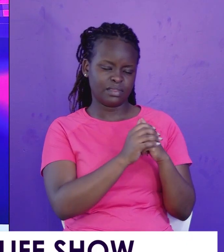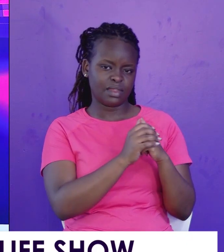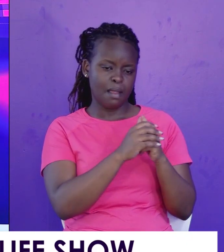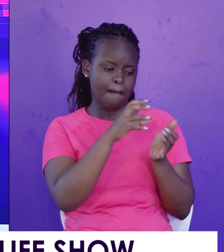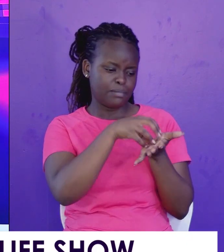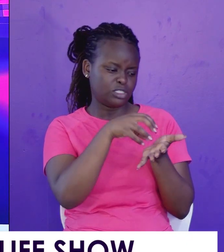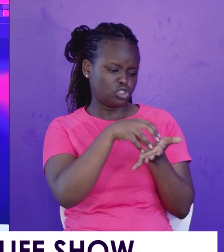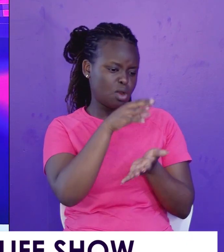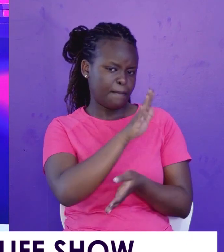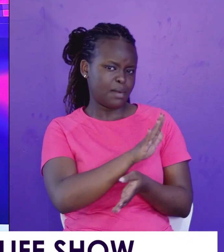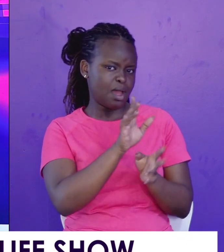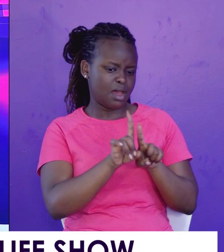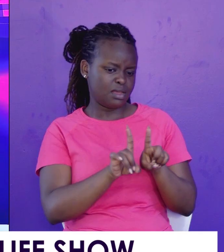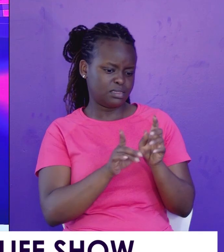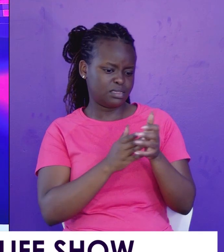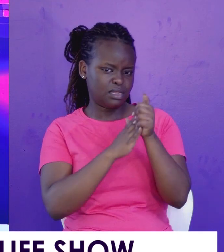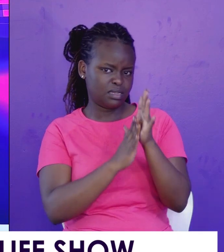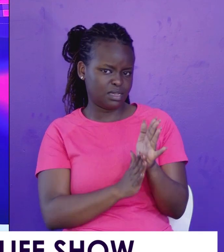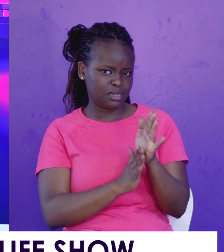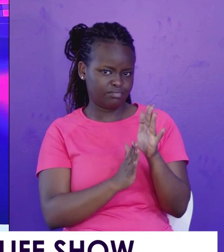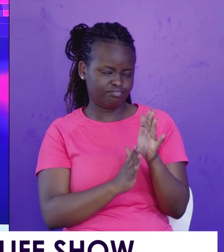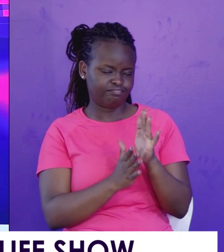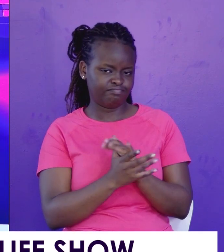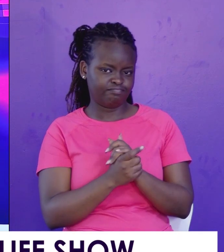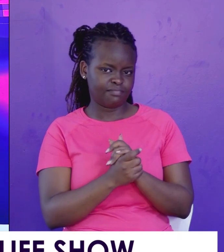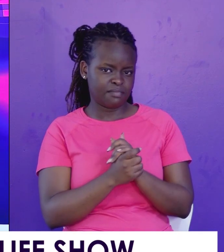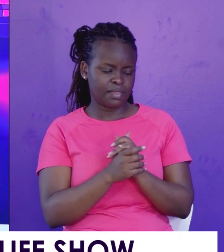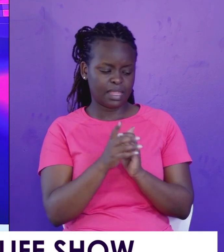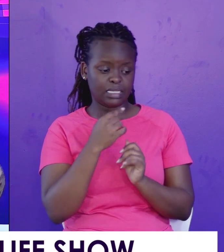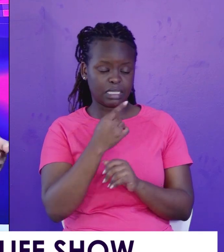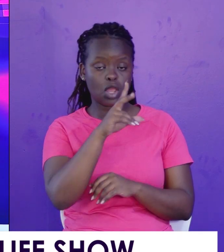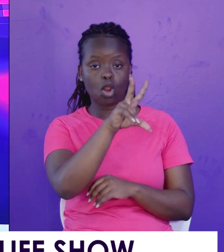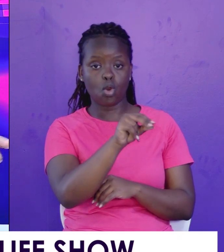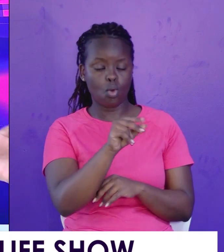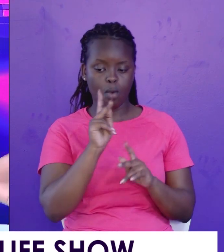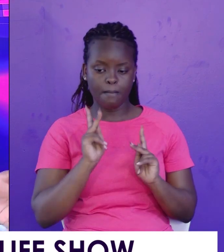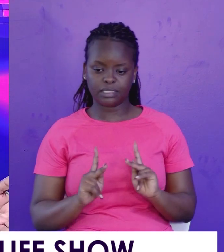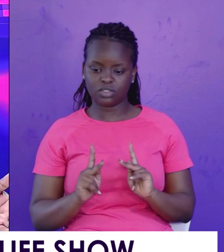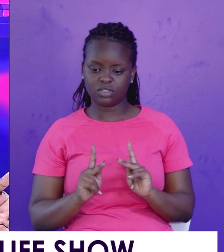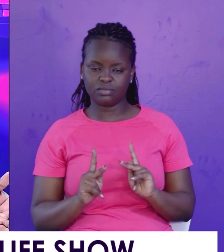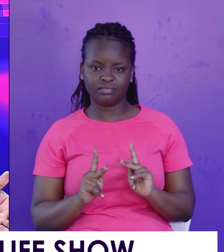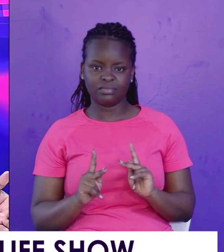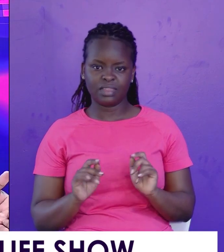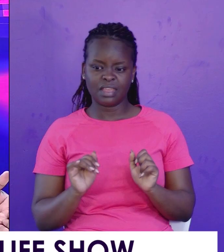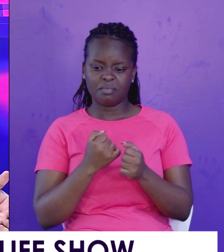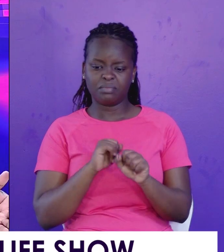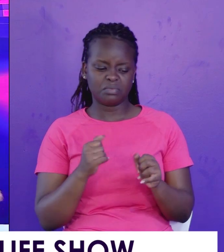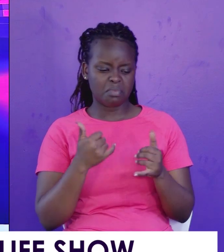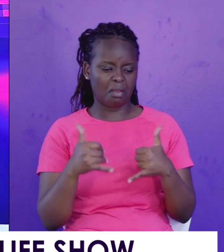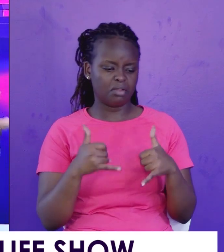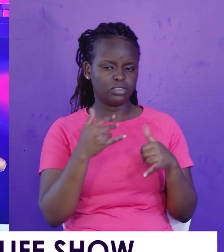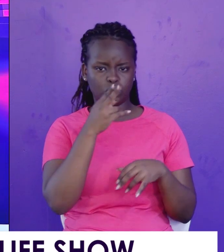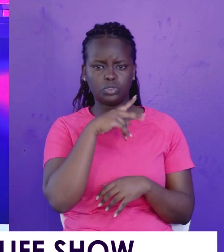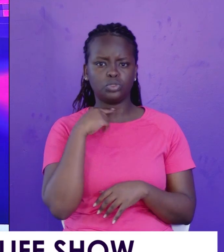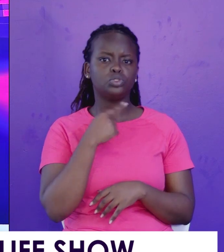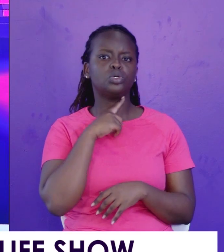Okay. as the leader of the world at that point. So Okay. he was like, no, somebody as small as it cannot play around with us. And the